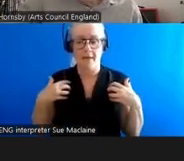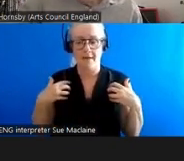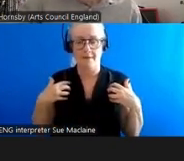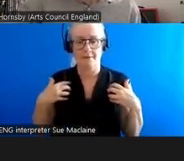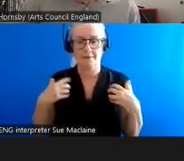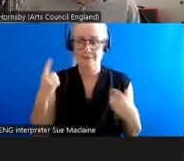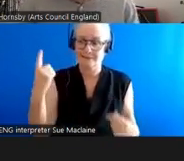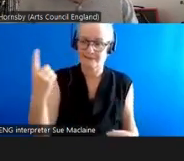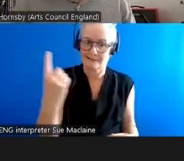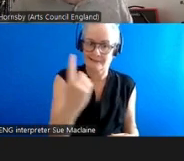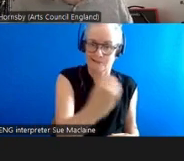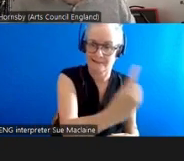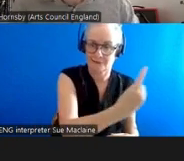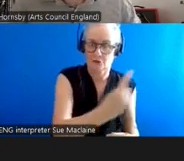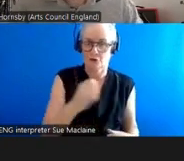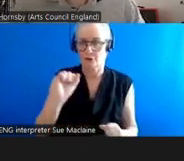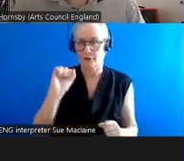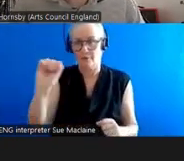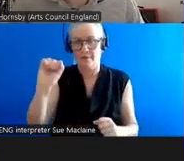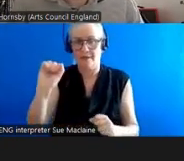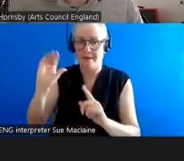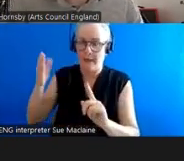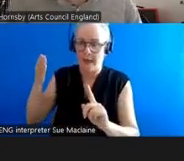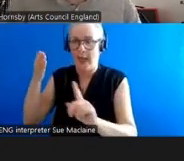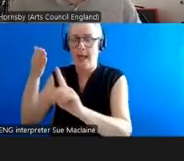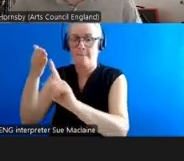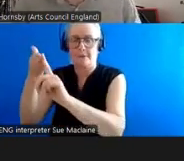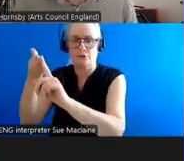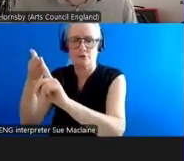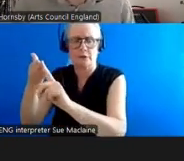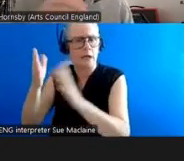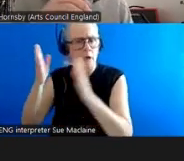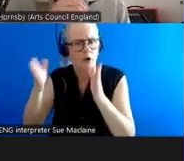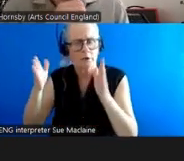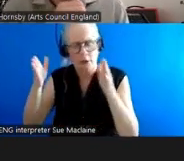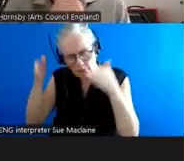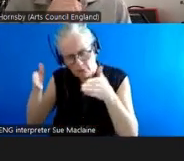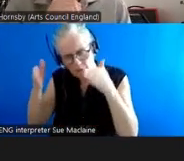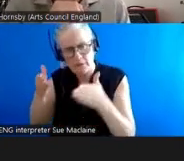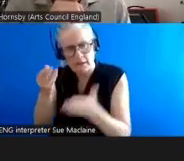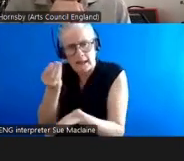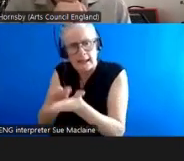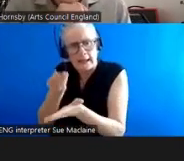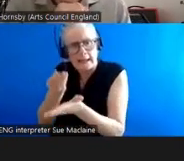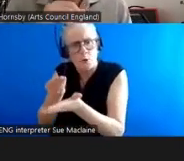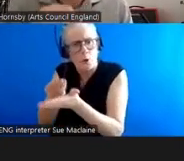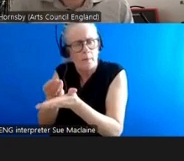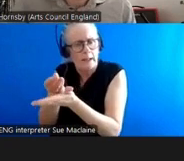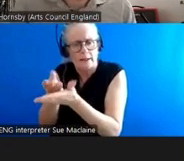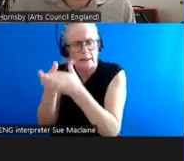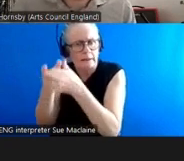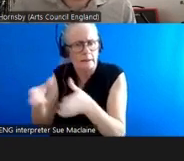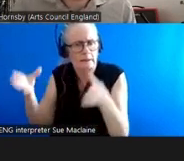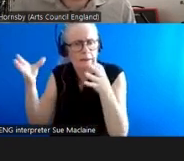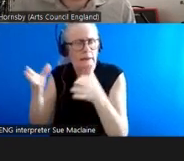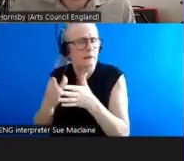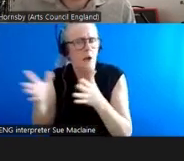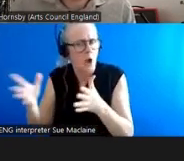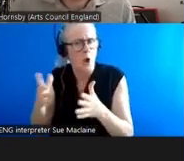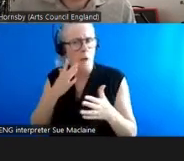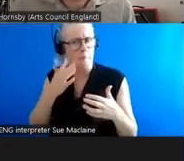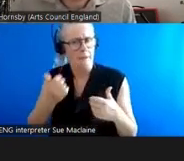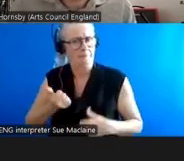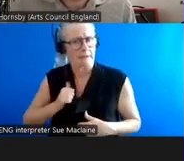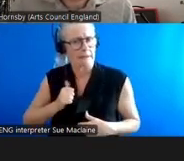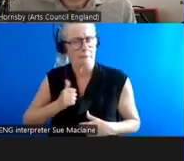they're primarily, but not strictly, economic. And we expect that broader interest in what culture and the creative industries can bring